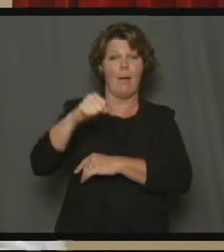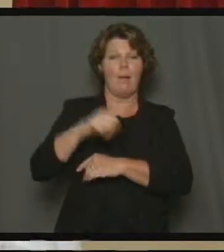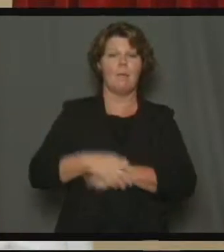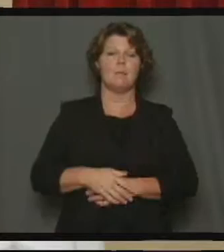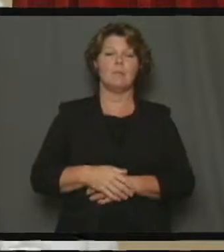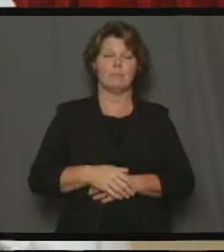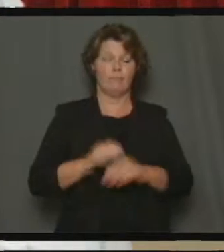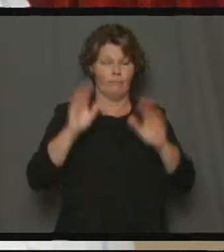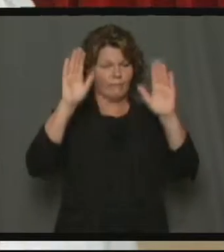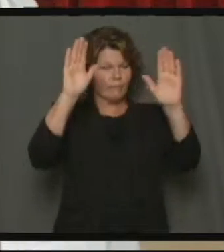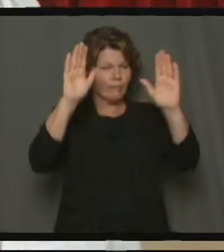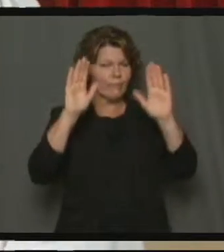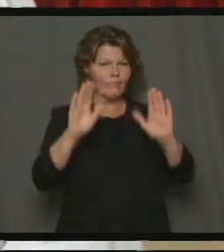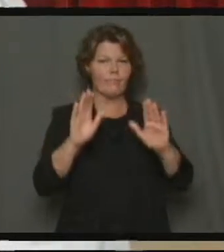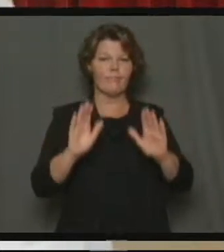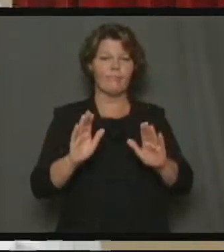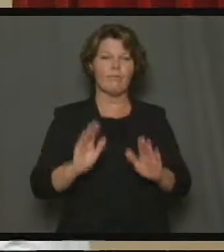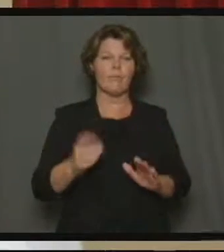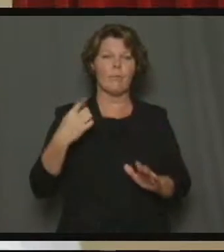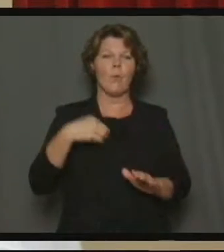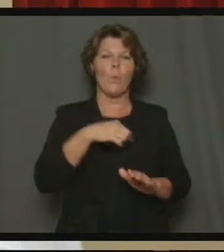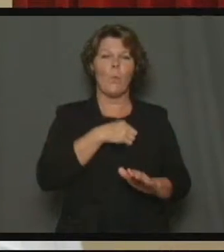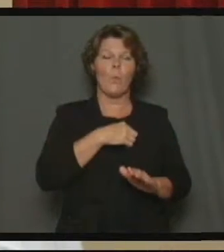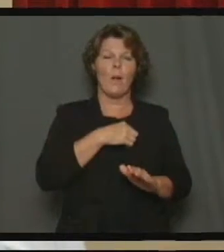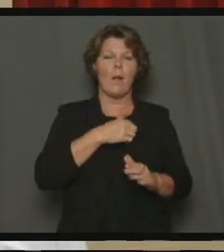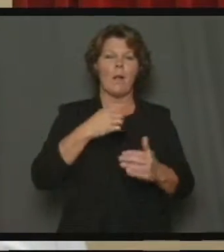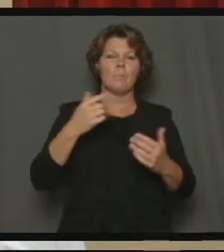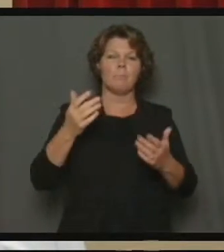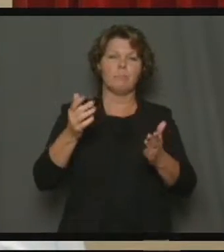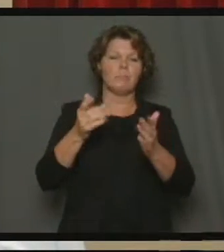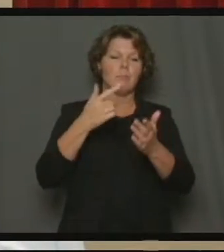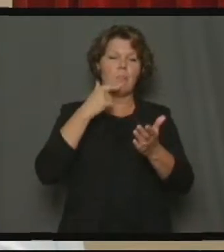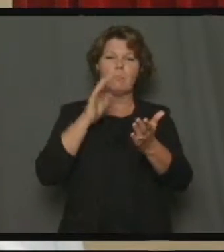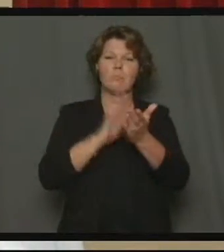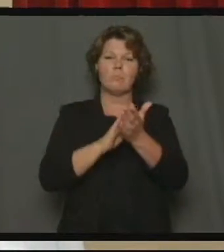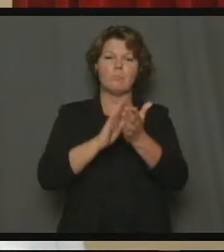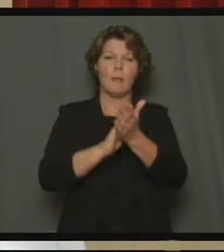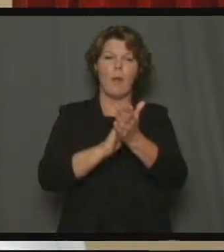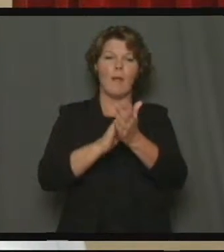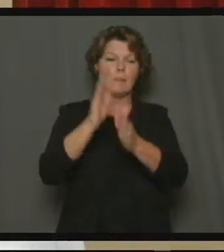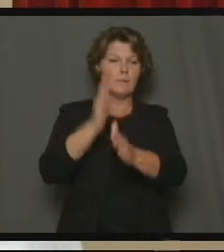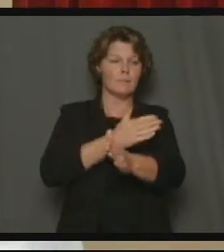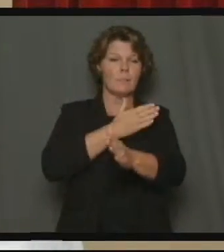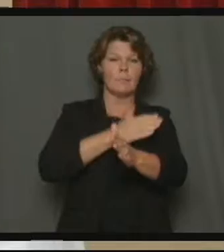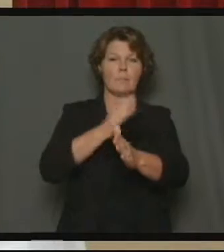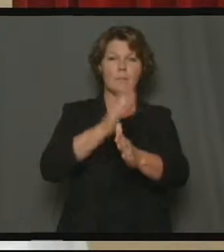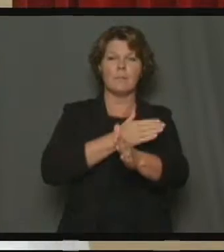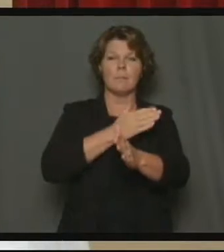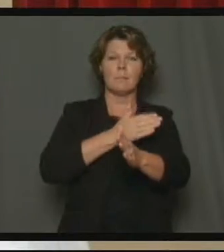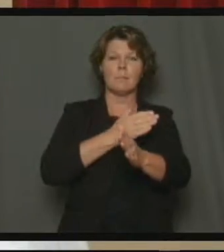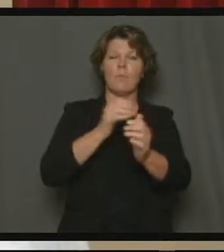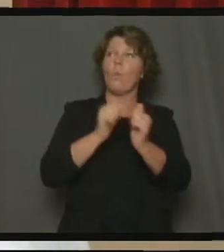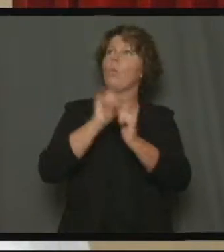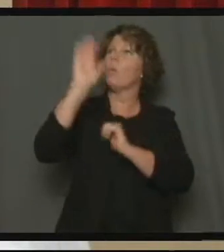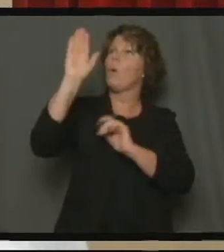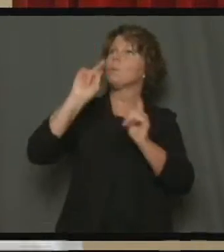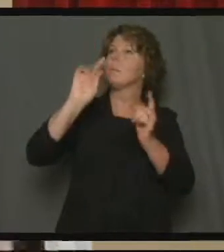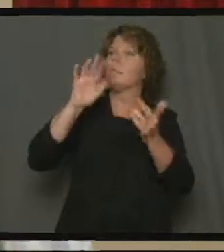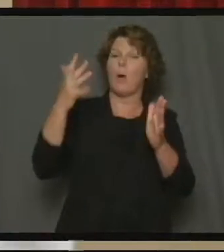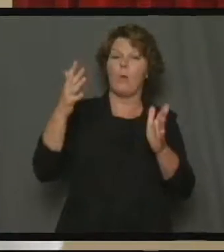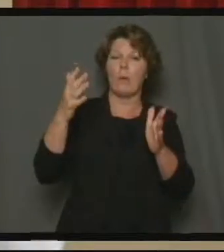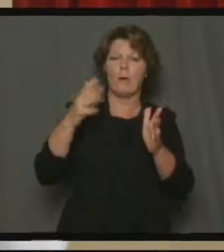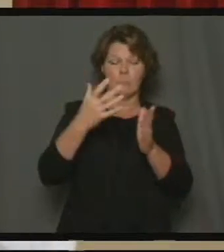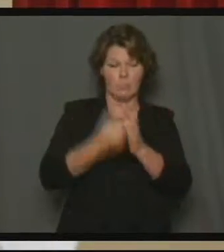Sunday, we join in the great hymn of praise with those who have gone before us. We